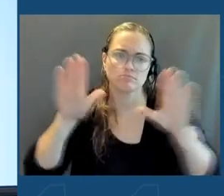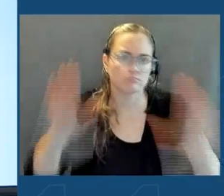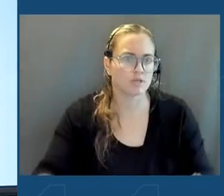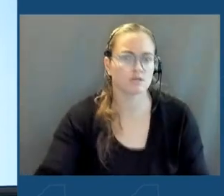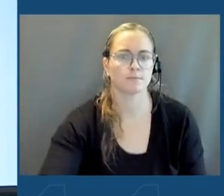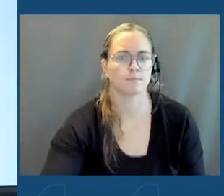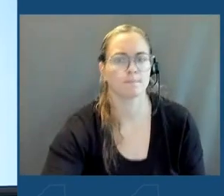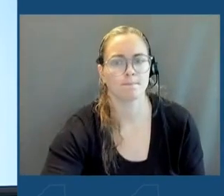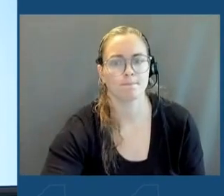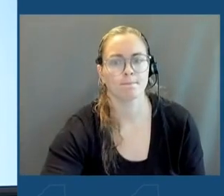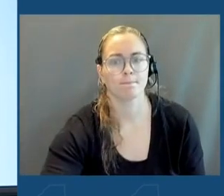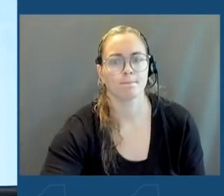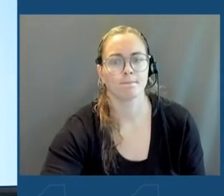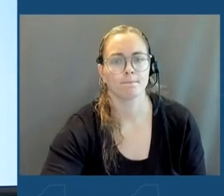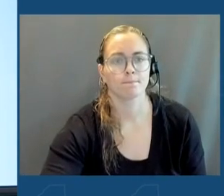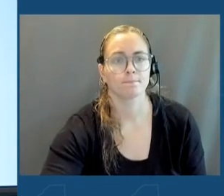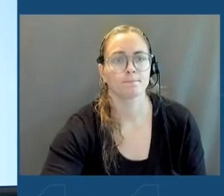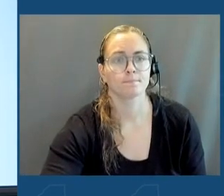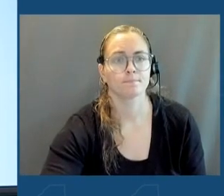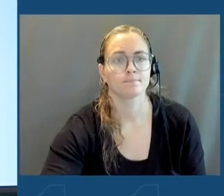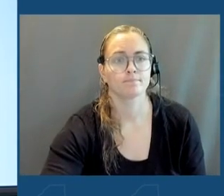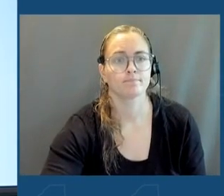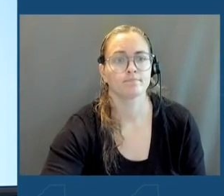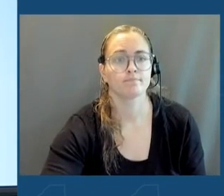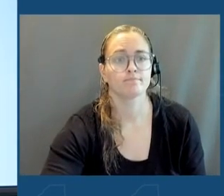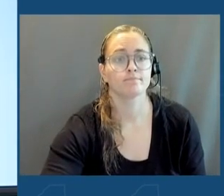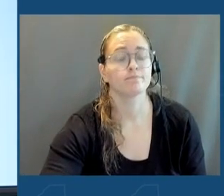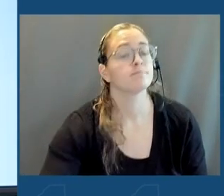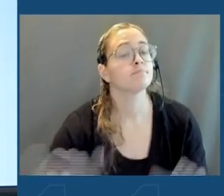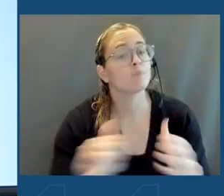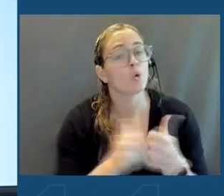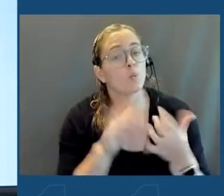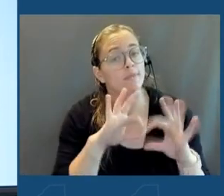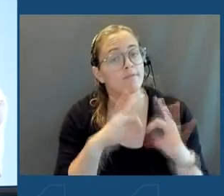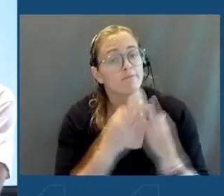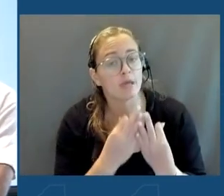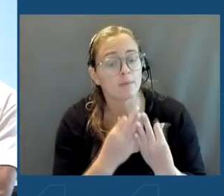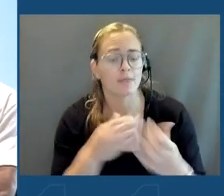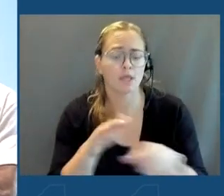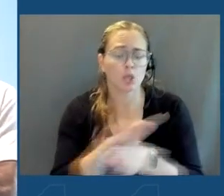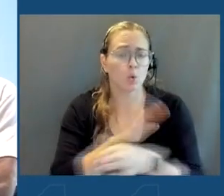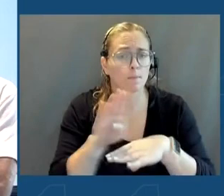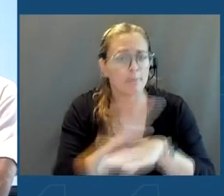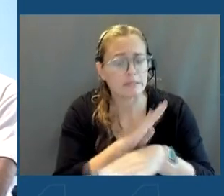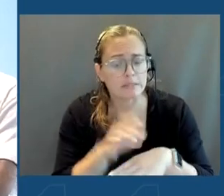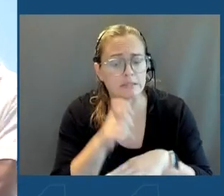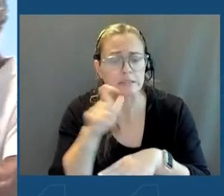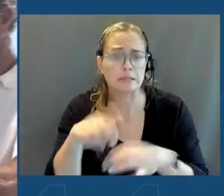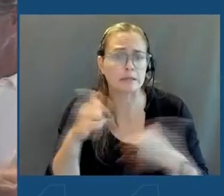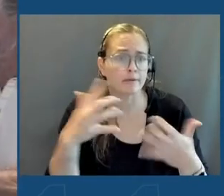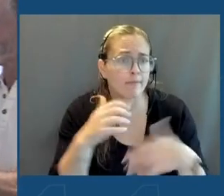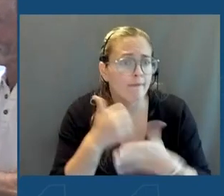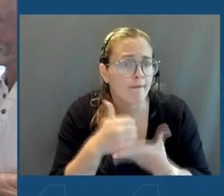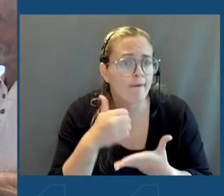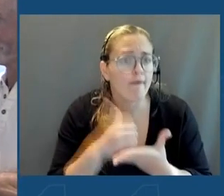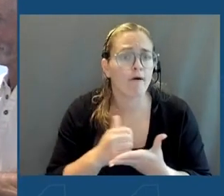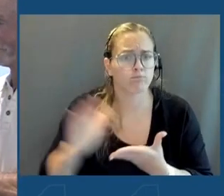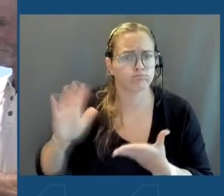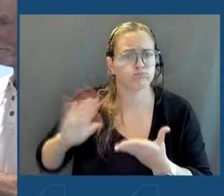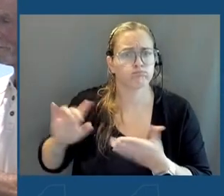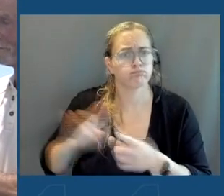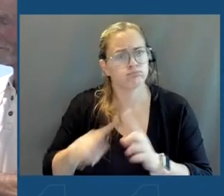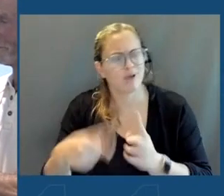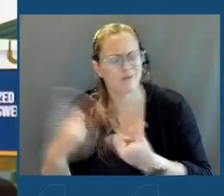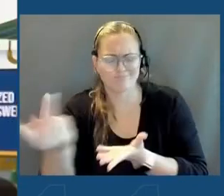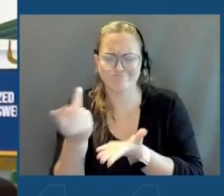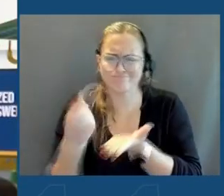you've done it with your family, local business, didn't take a ton of help from the government, certainly back then. We've had discussions, think